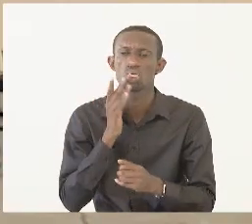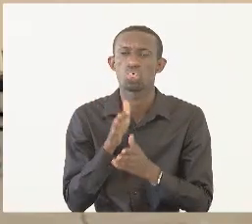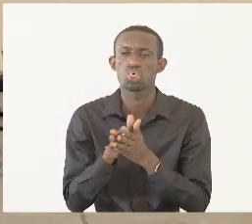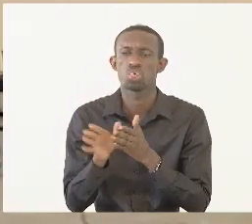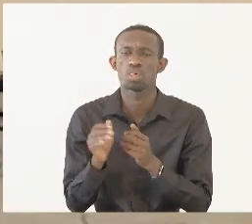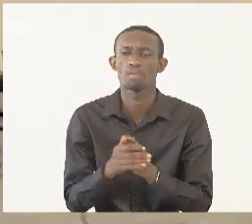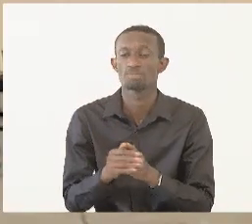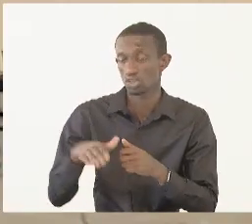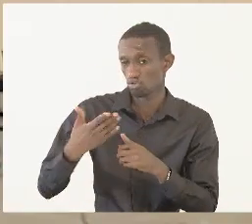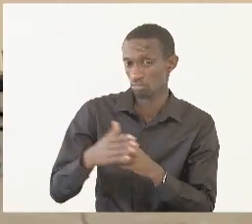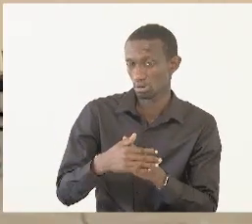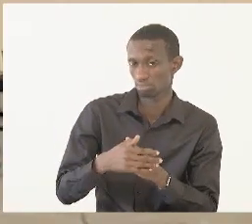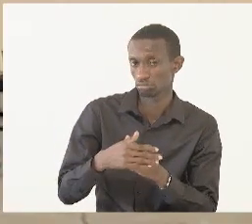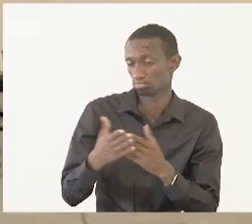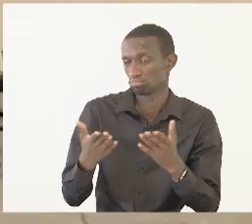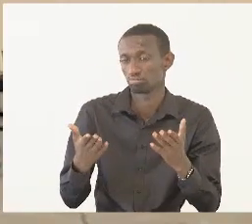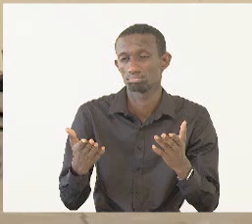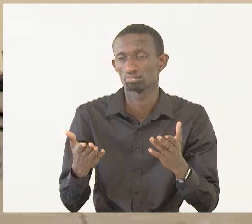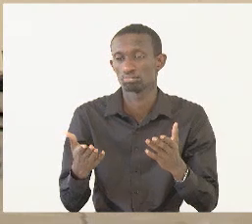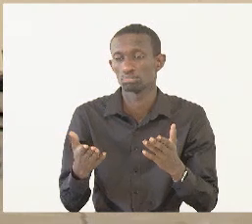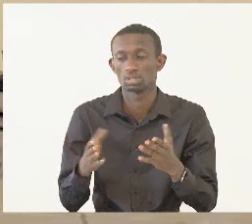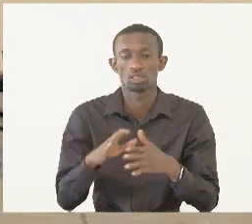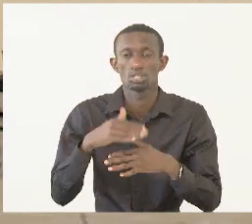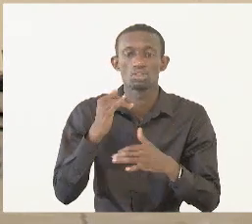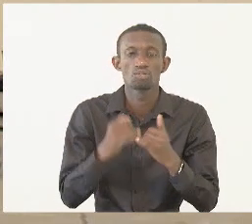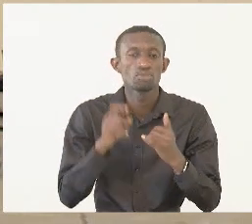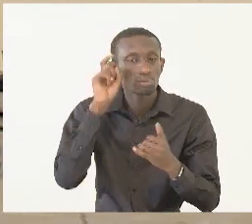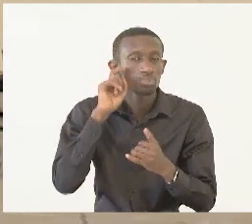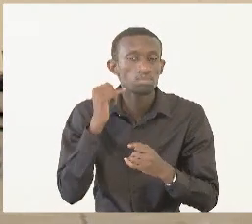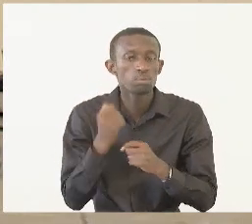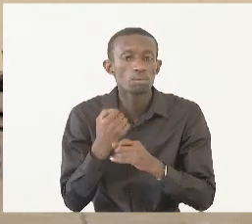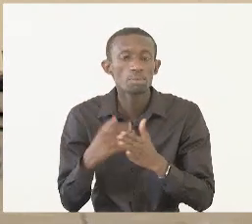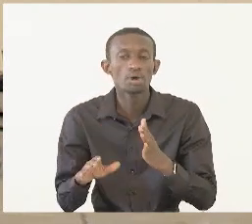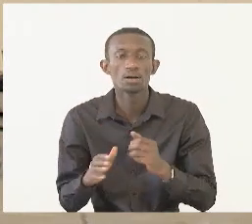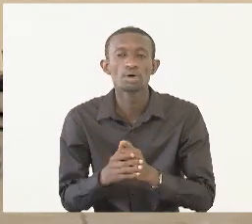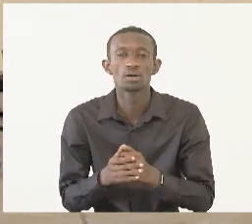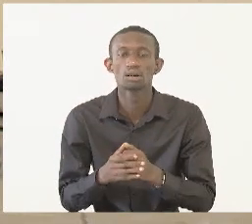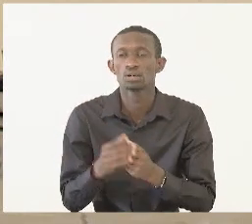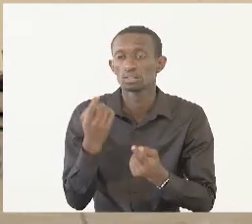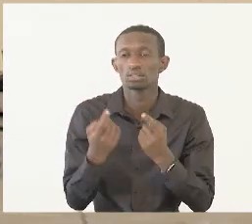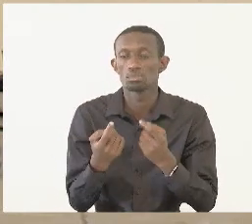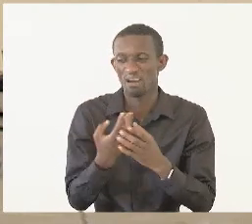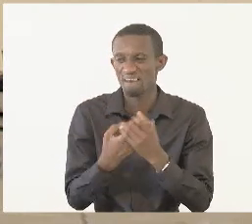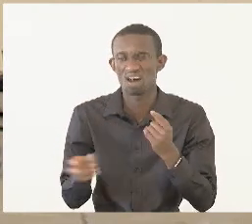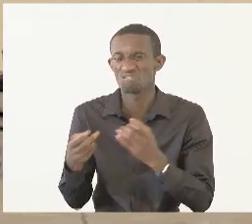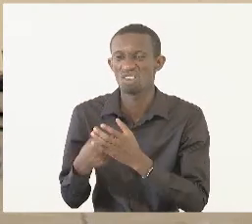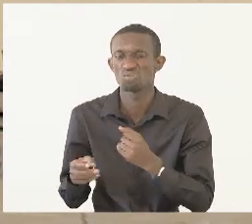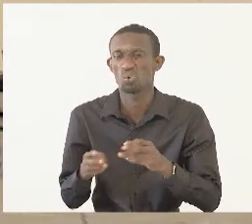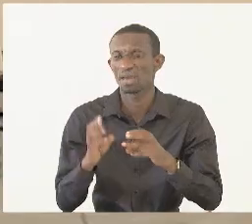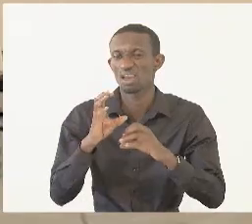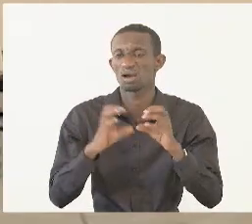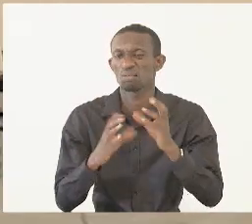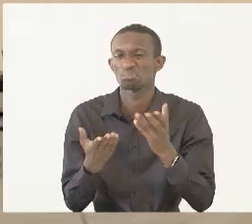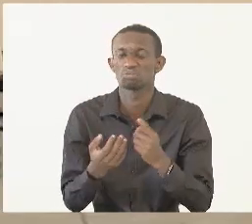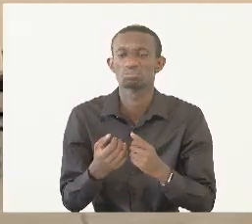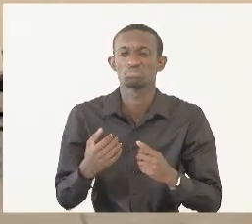their functions, some are modified chemically by the liver. So these sex hormone can